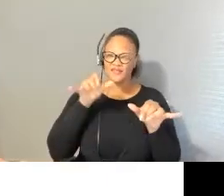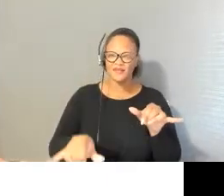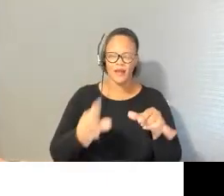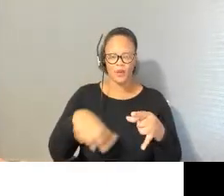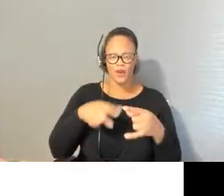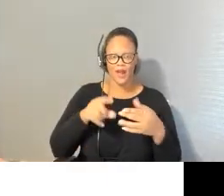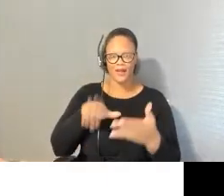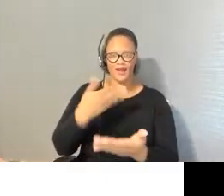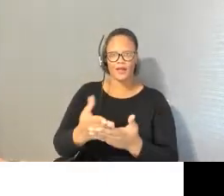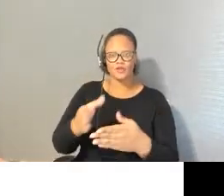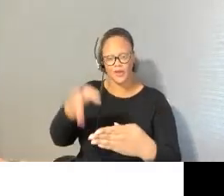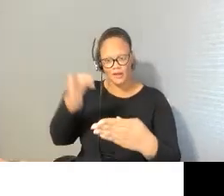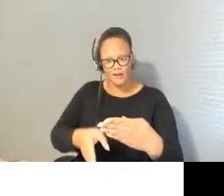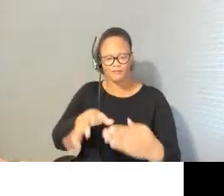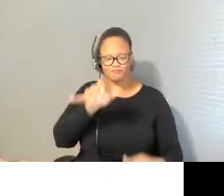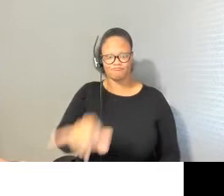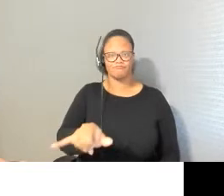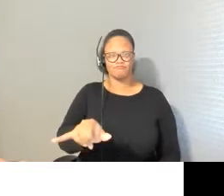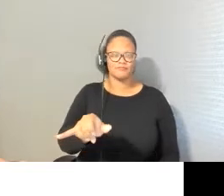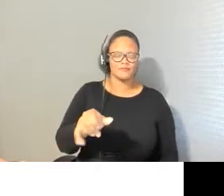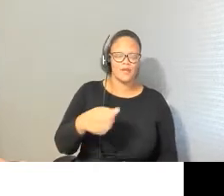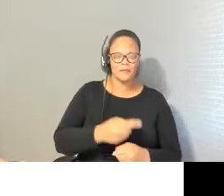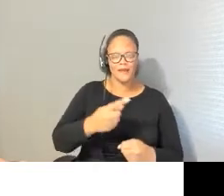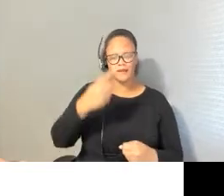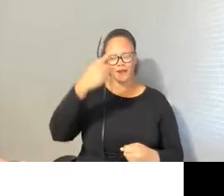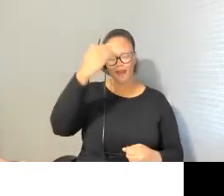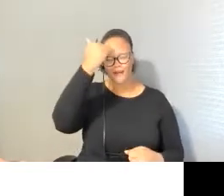of it. It's making a conscious decision